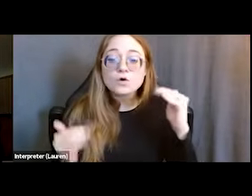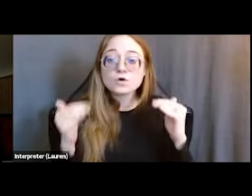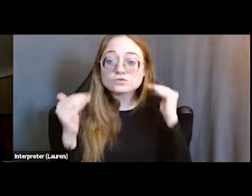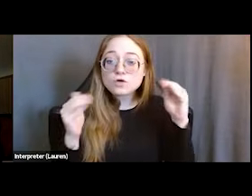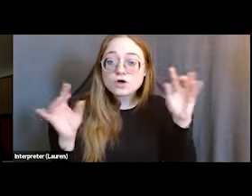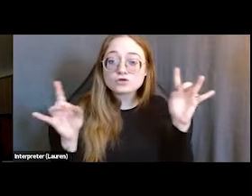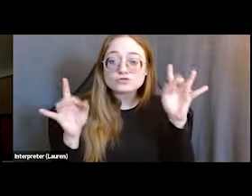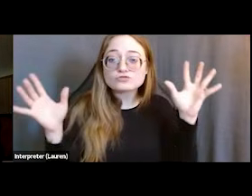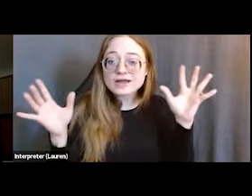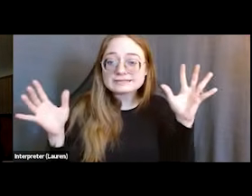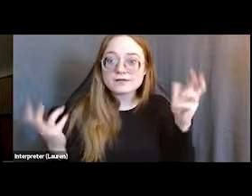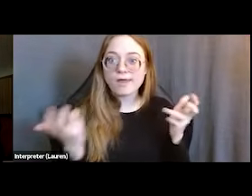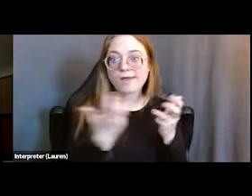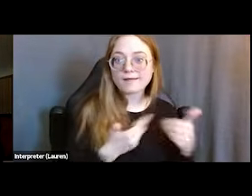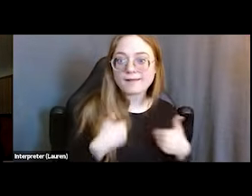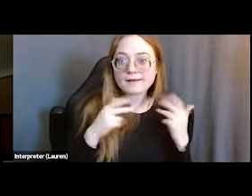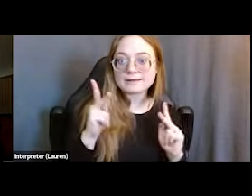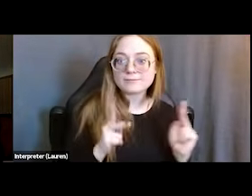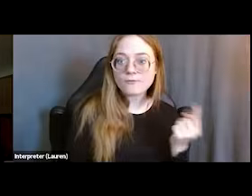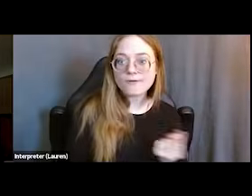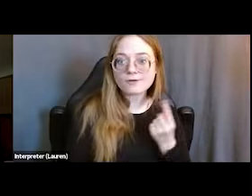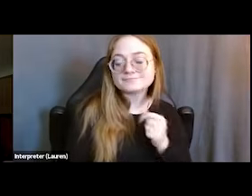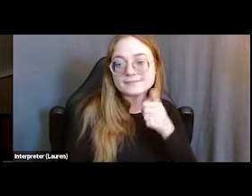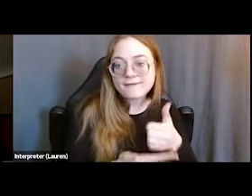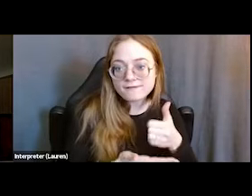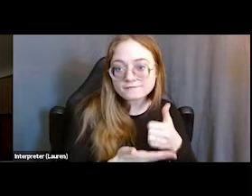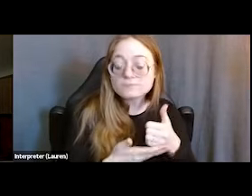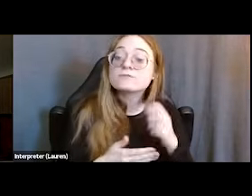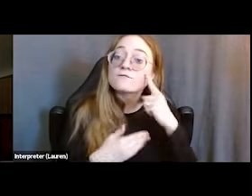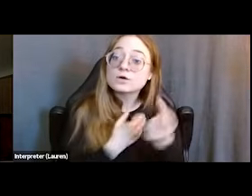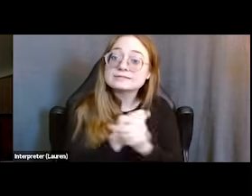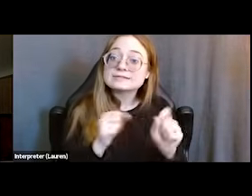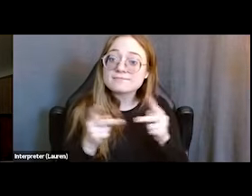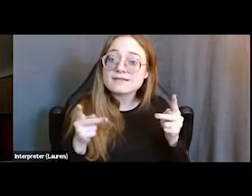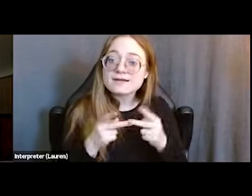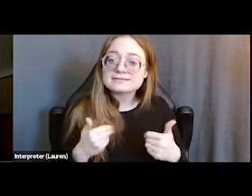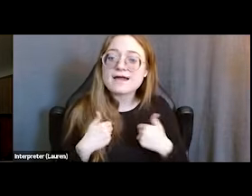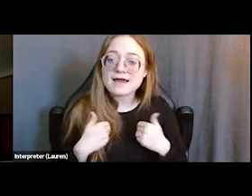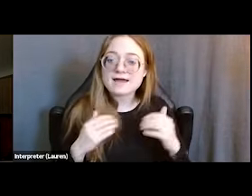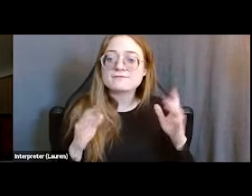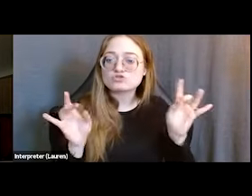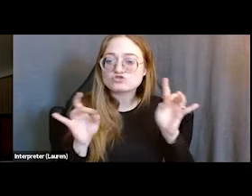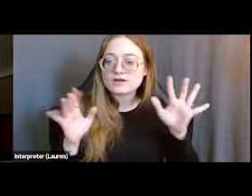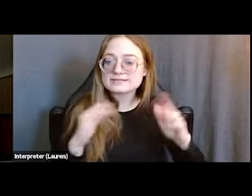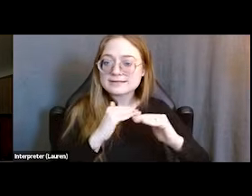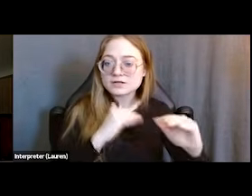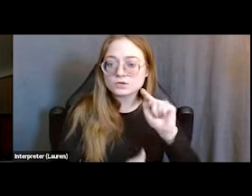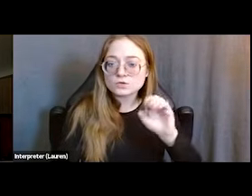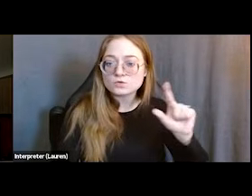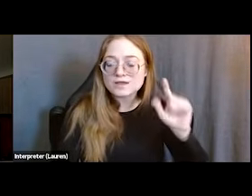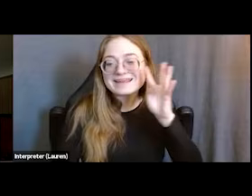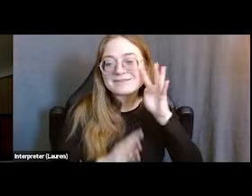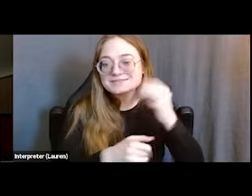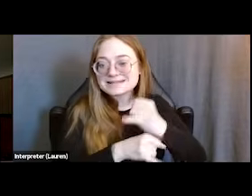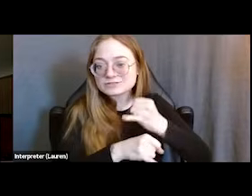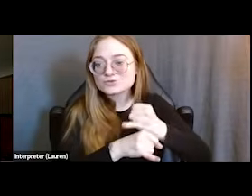not helpful. This isn't a safe place to be. There's a crisis stabilization tool that the Innovations Institute actually